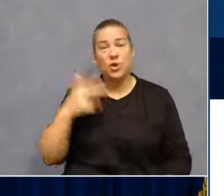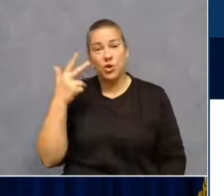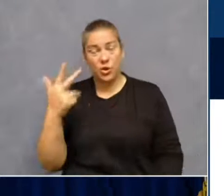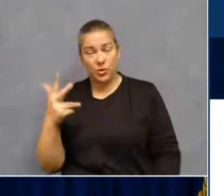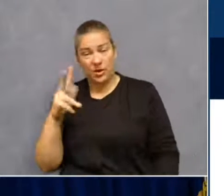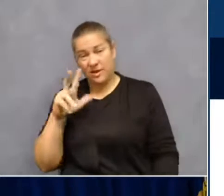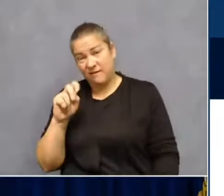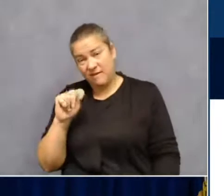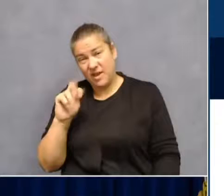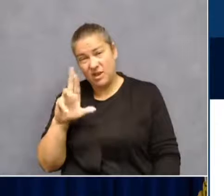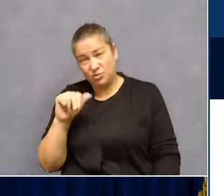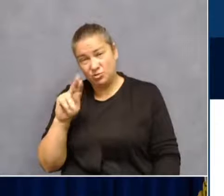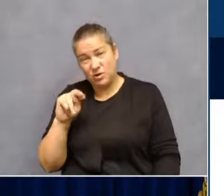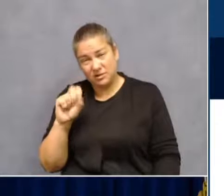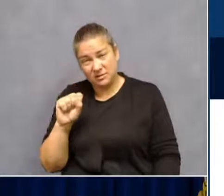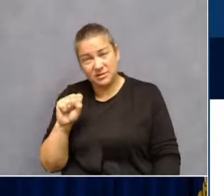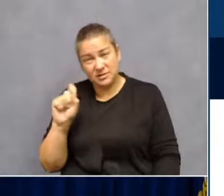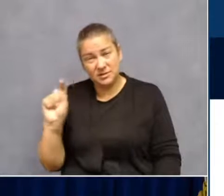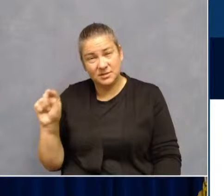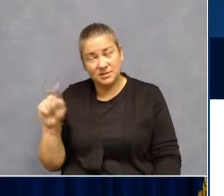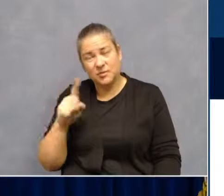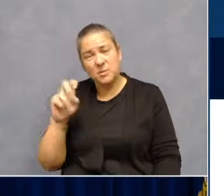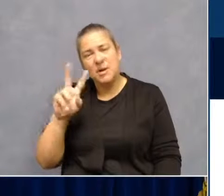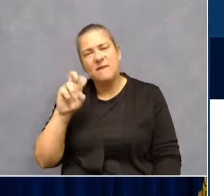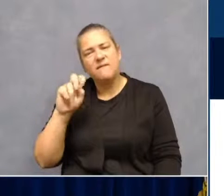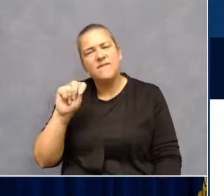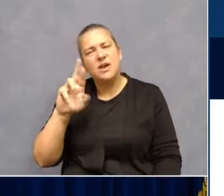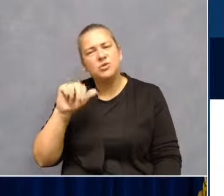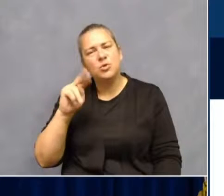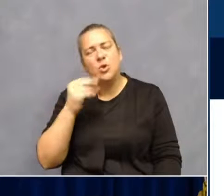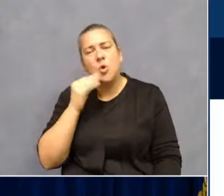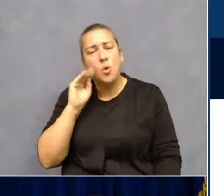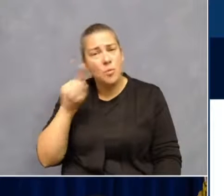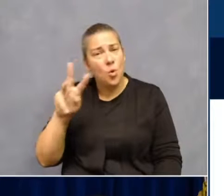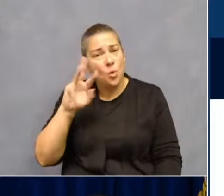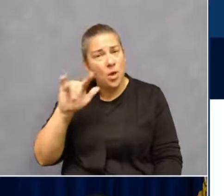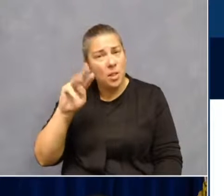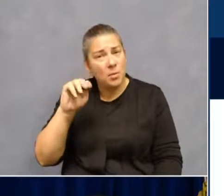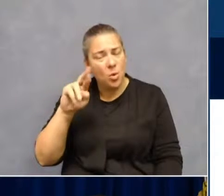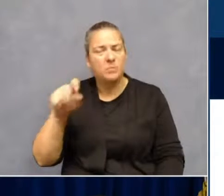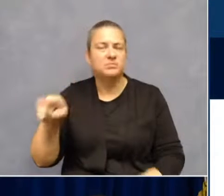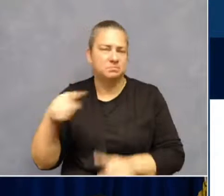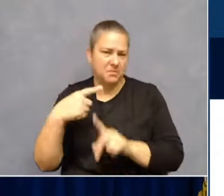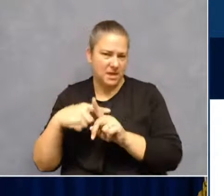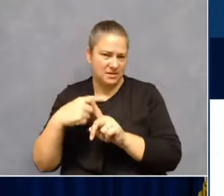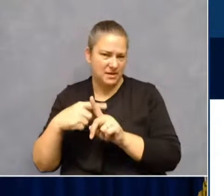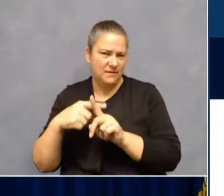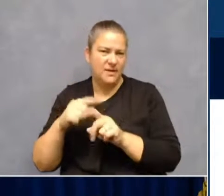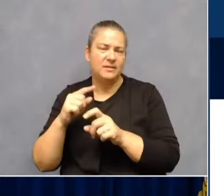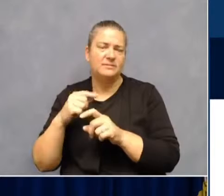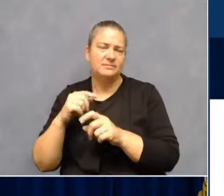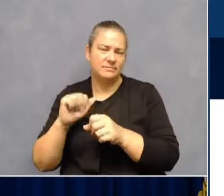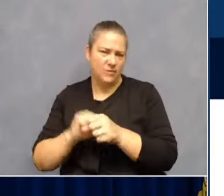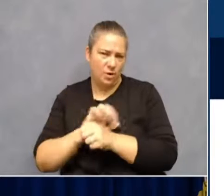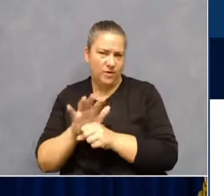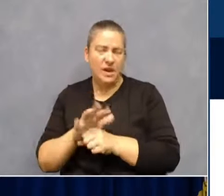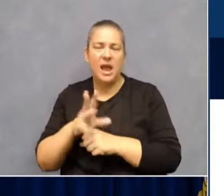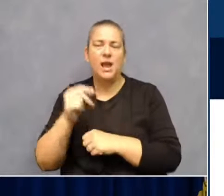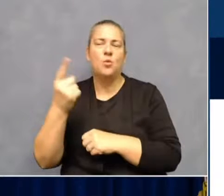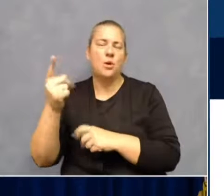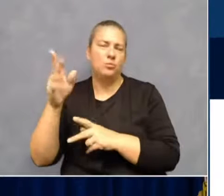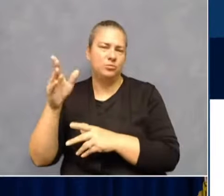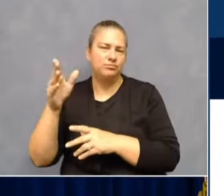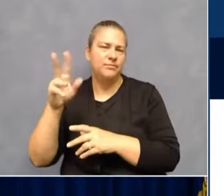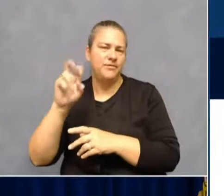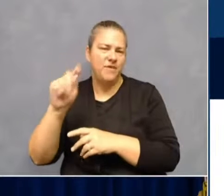our veteran home in Wilmore that have tested positive, and 1 additional death. Again, we are taking all